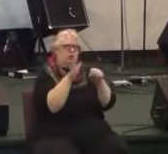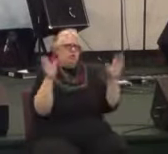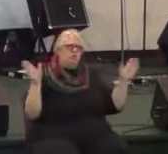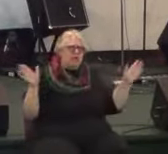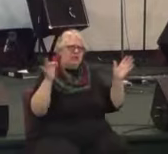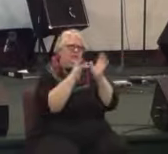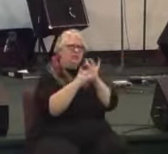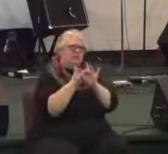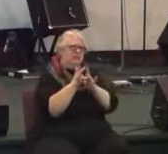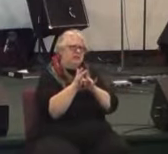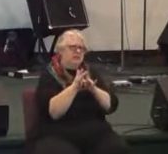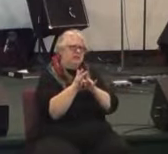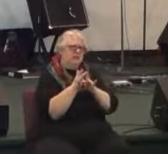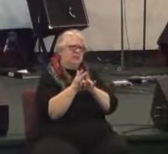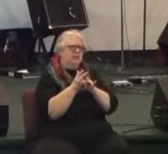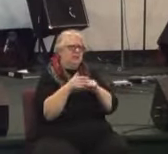church.